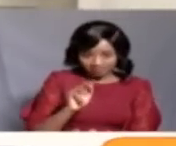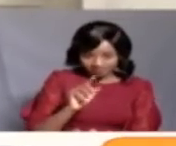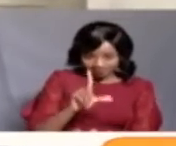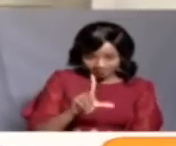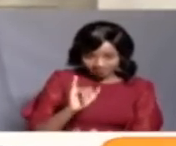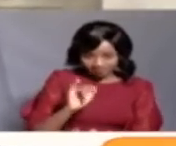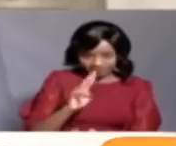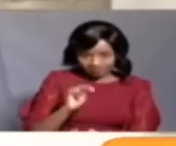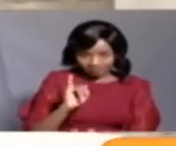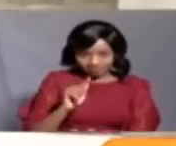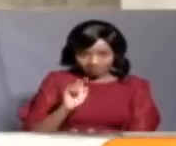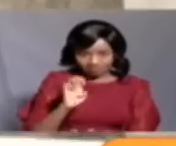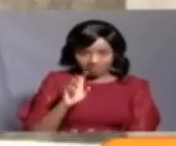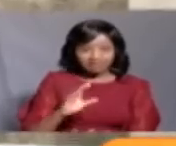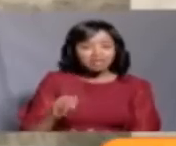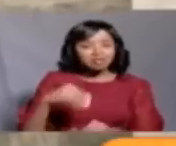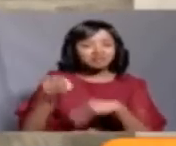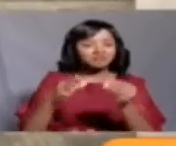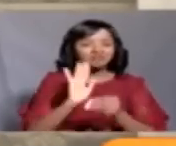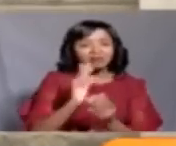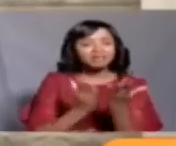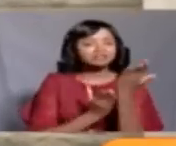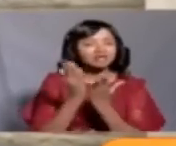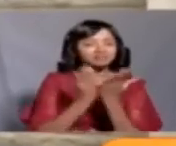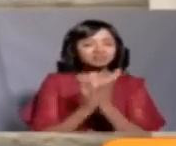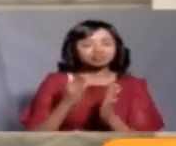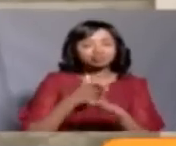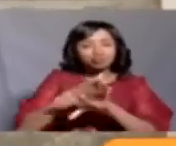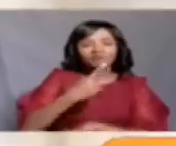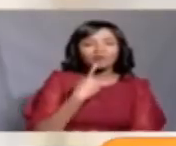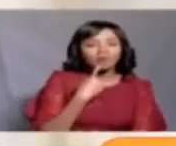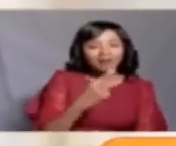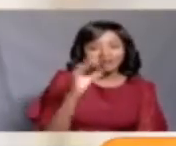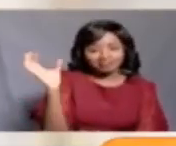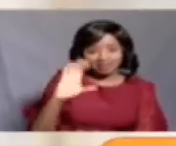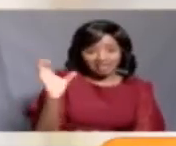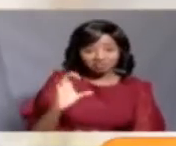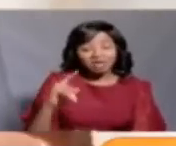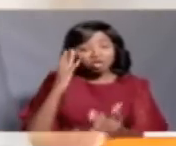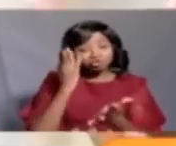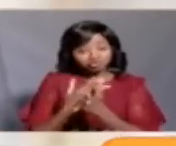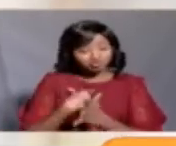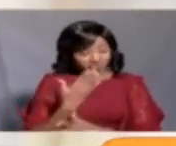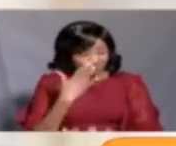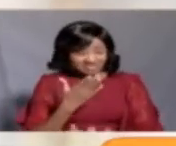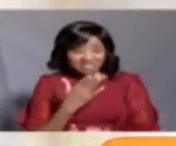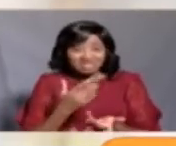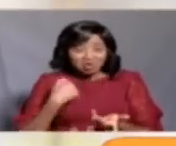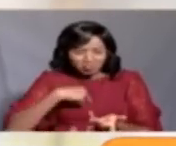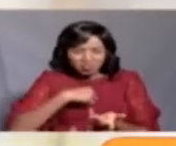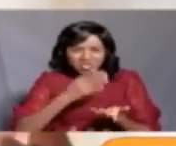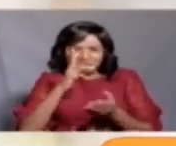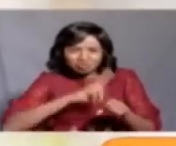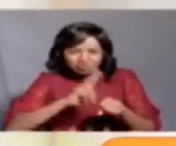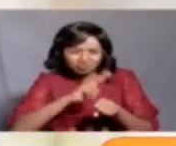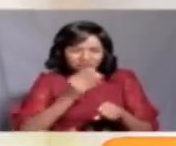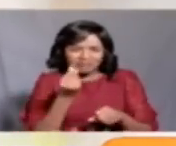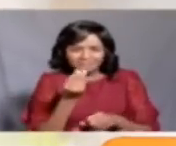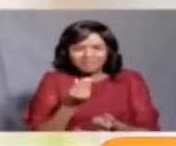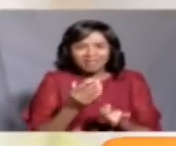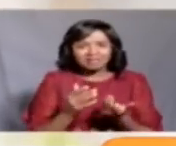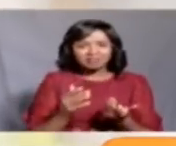now over 100 clients. Our capital investment looks high, but when you look at what you're already spending to call